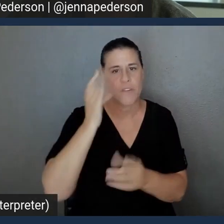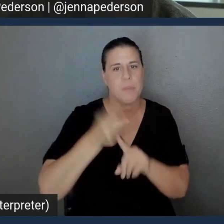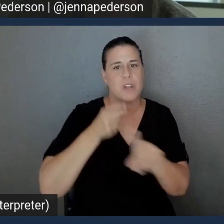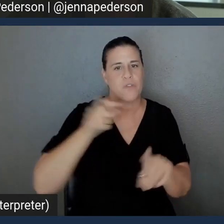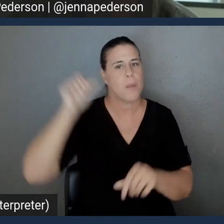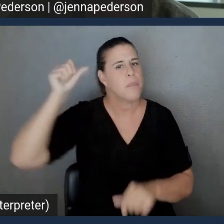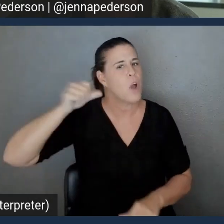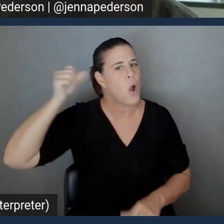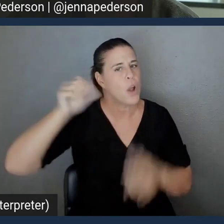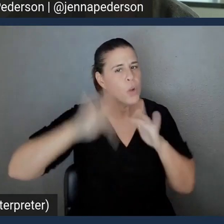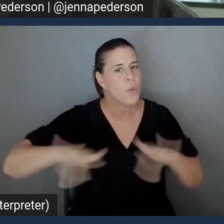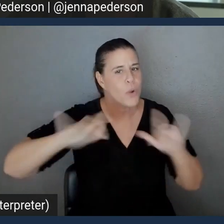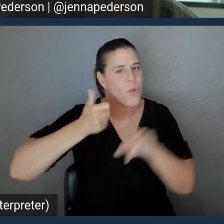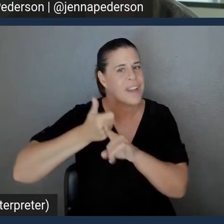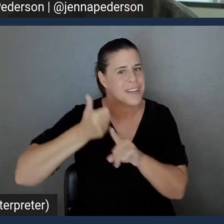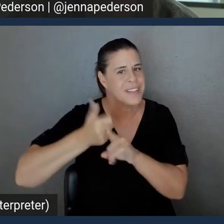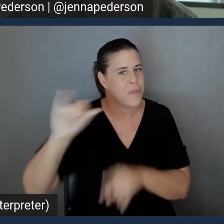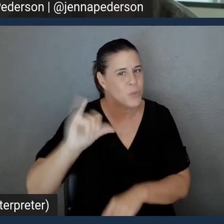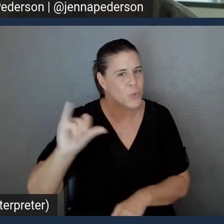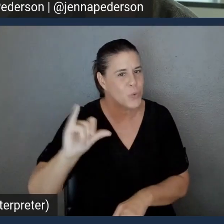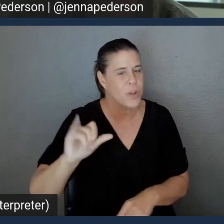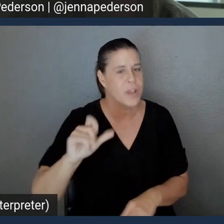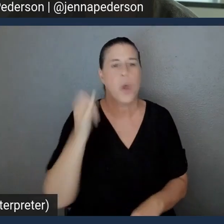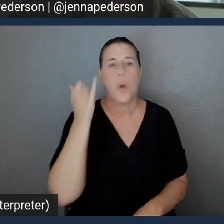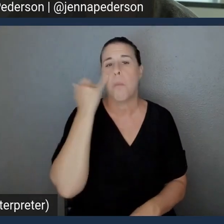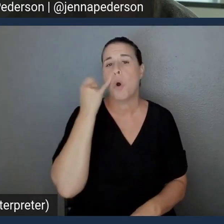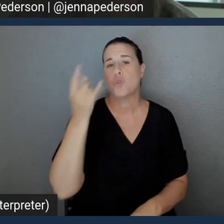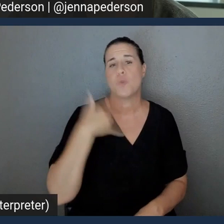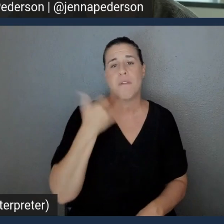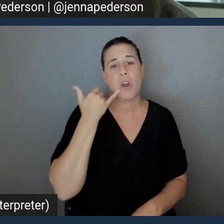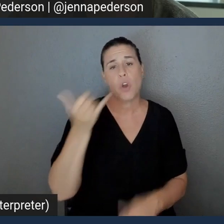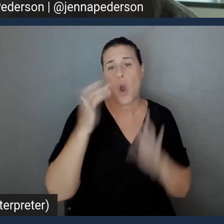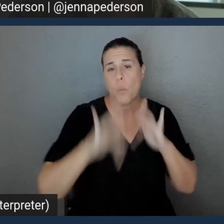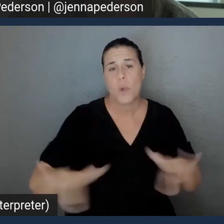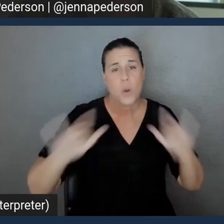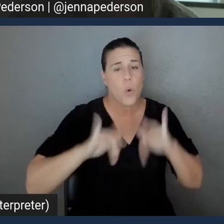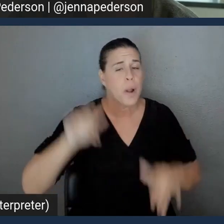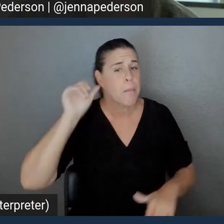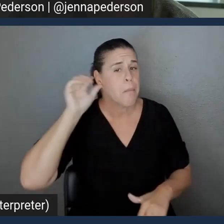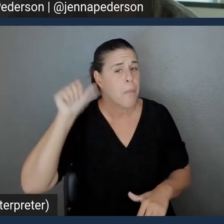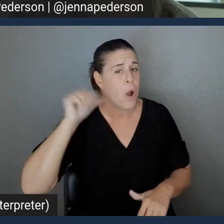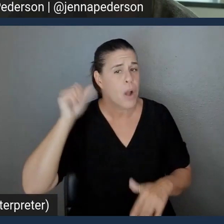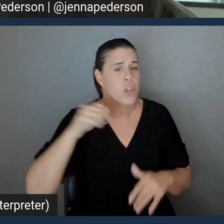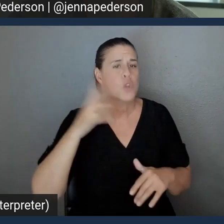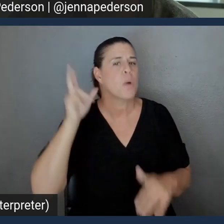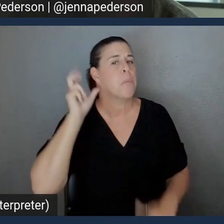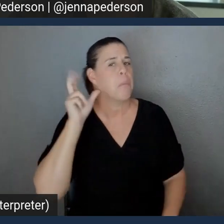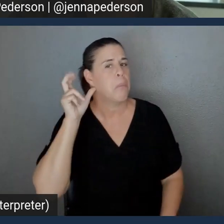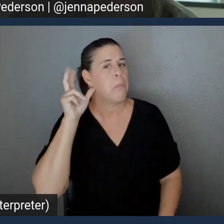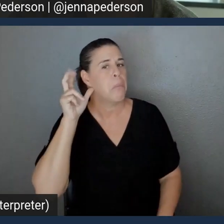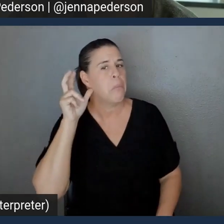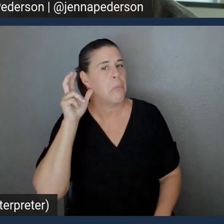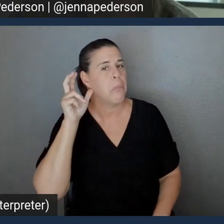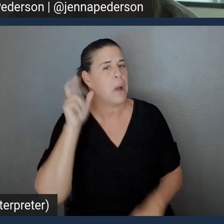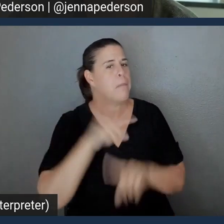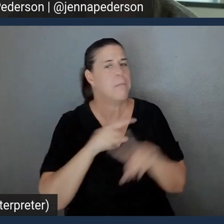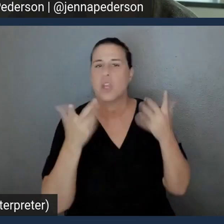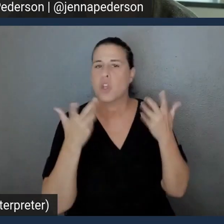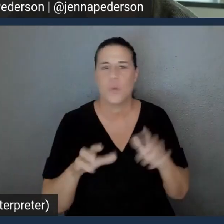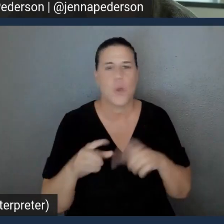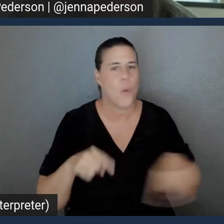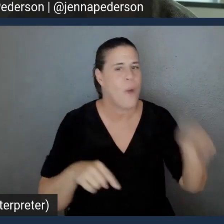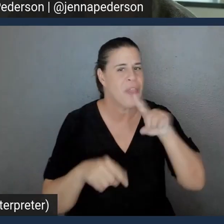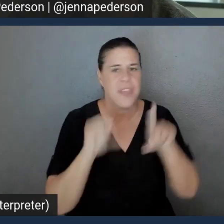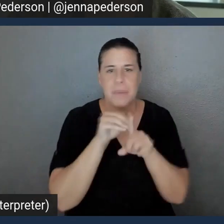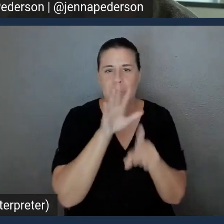recording itself, right? So if you have a call recording and you want someone to be listening to that call audio, but you don't want them to be